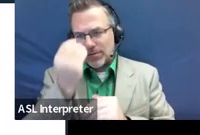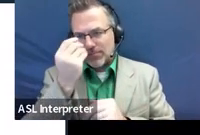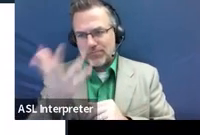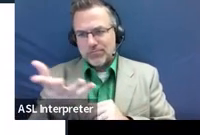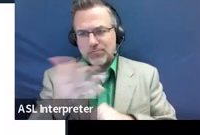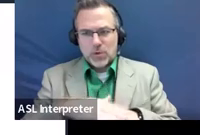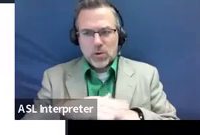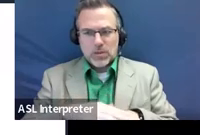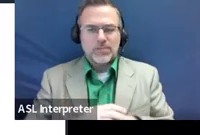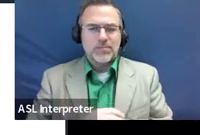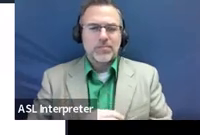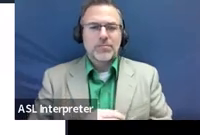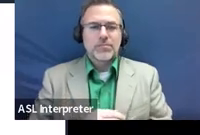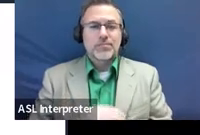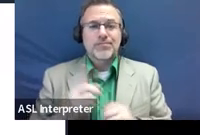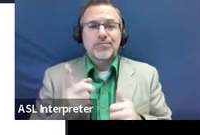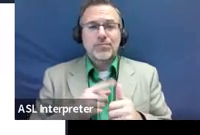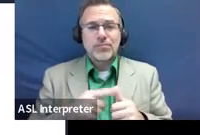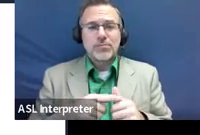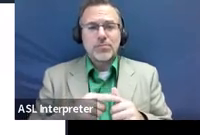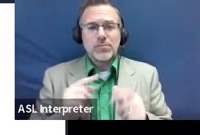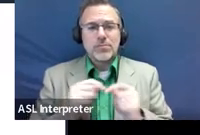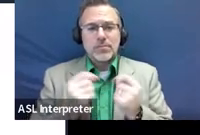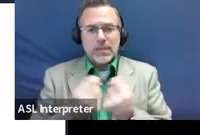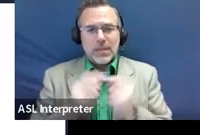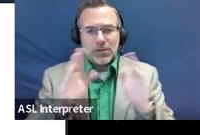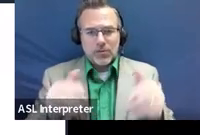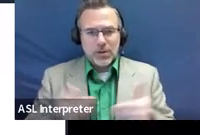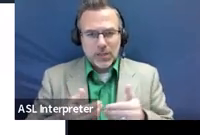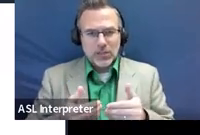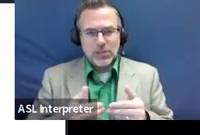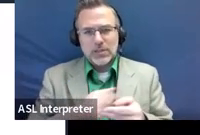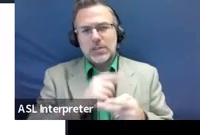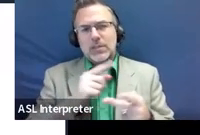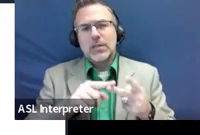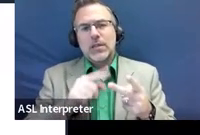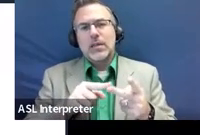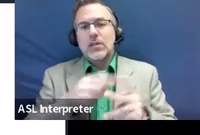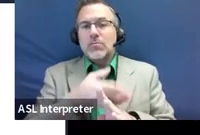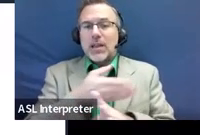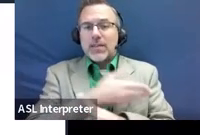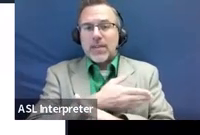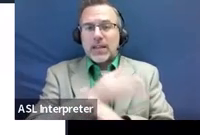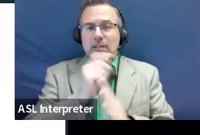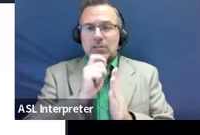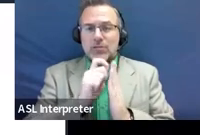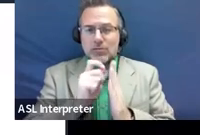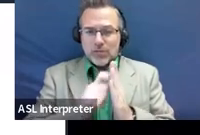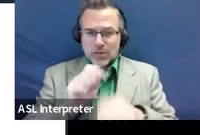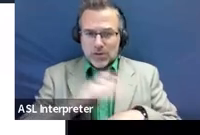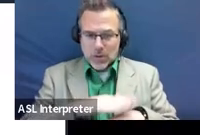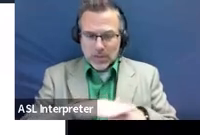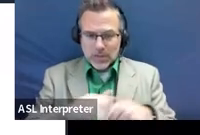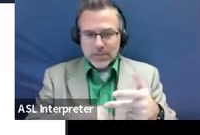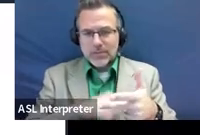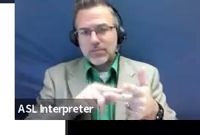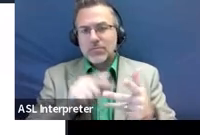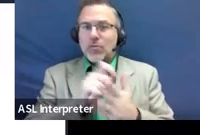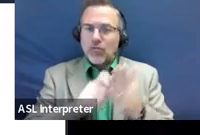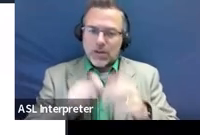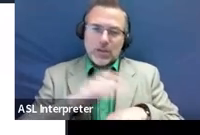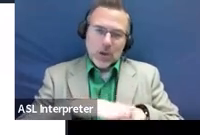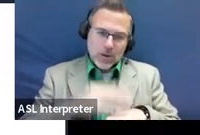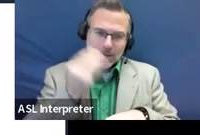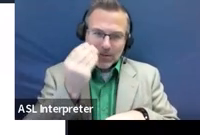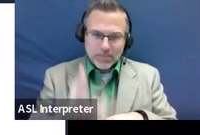going to do quick team introductions. We'll talk about the advance written notice. We'll go through the written notice. We'll talk about the